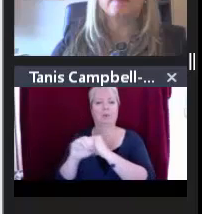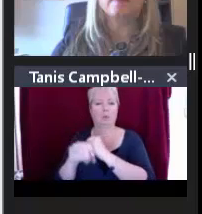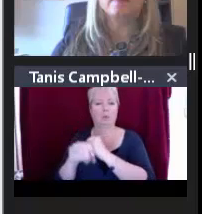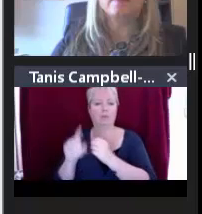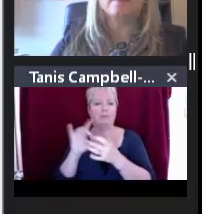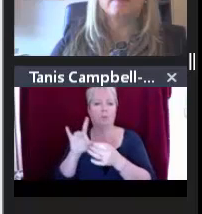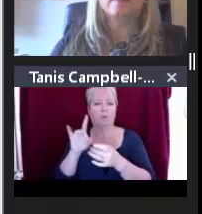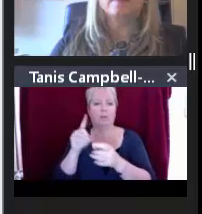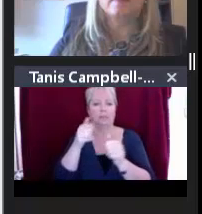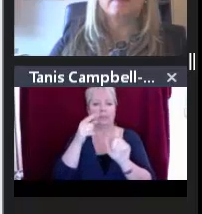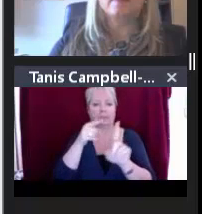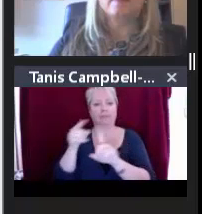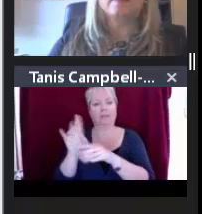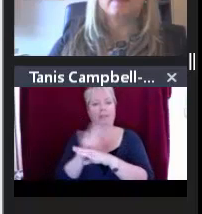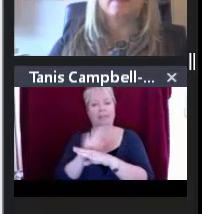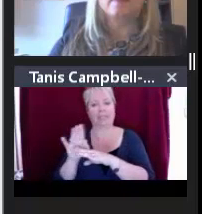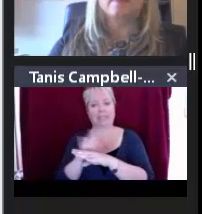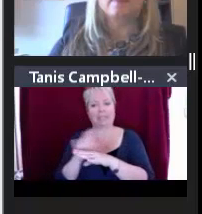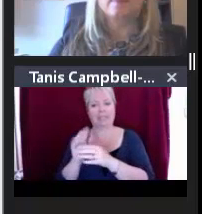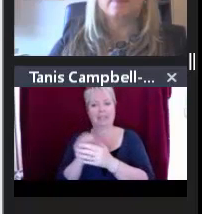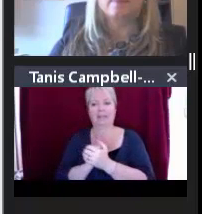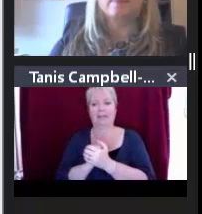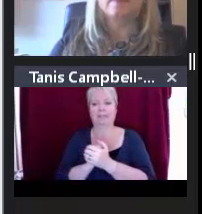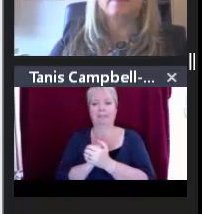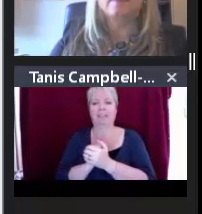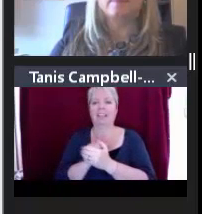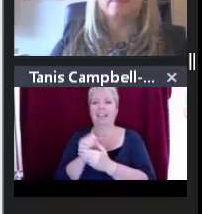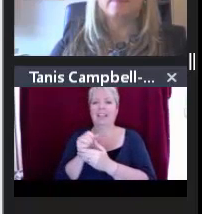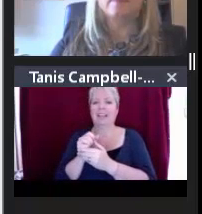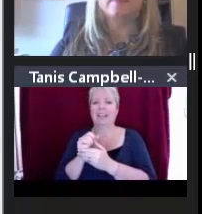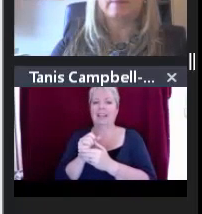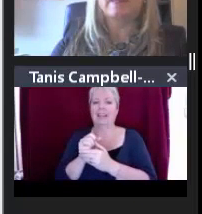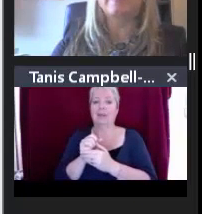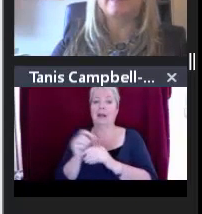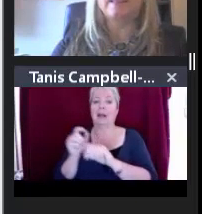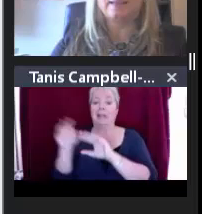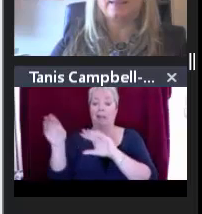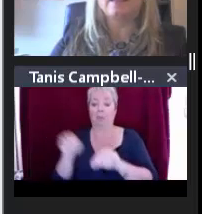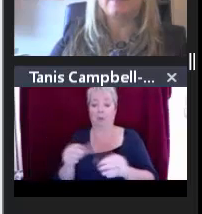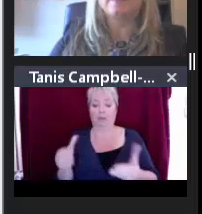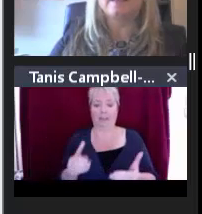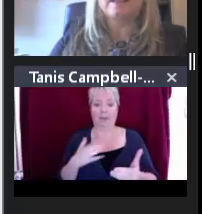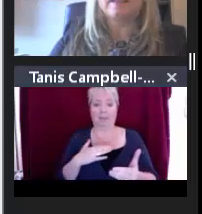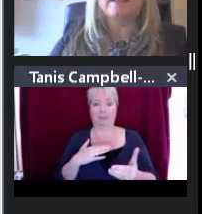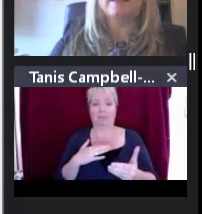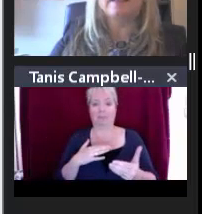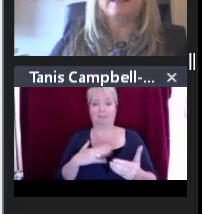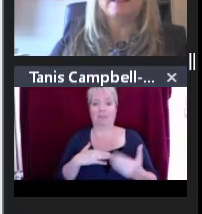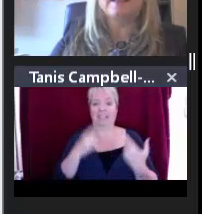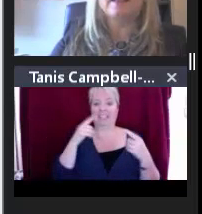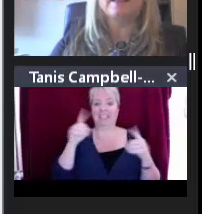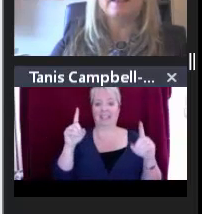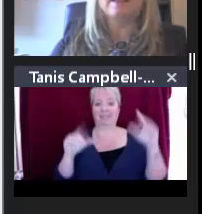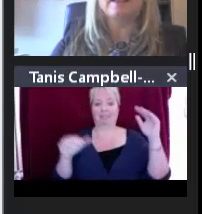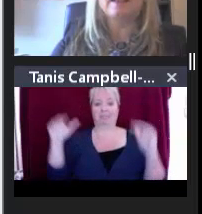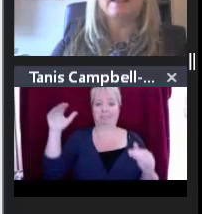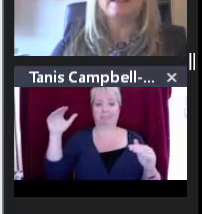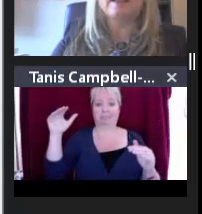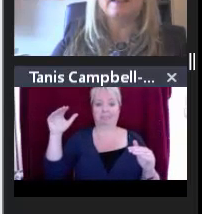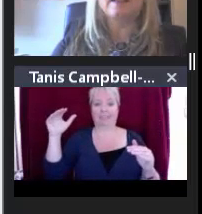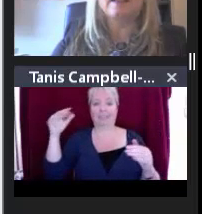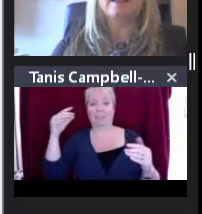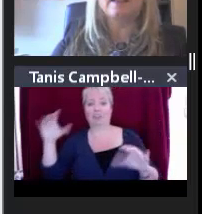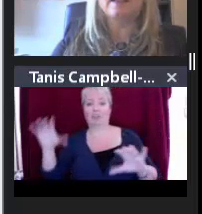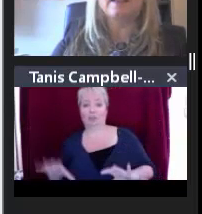didn't quite have the same success here in Canada as I had in Germany. That was due to several